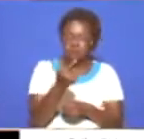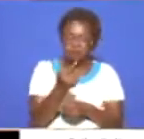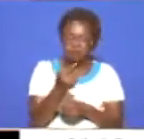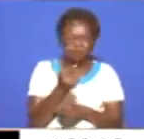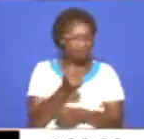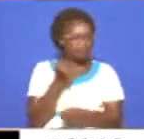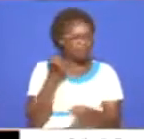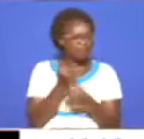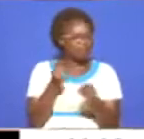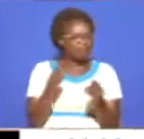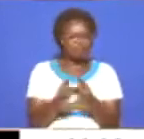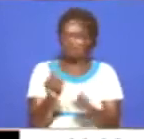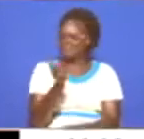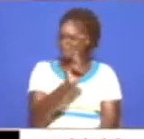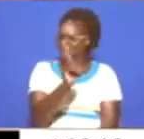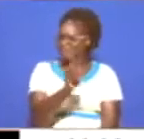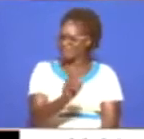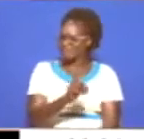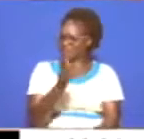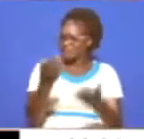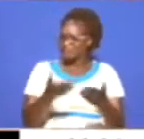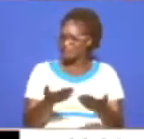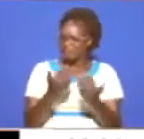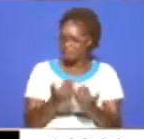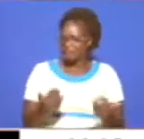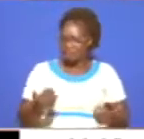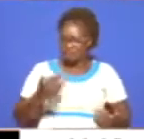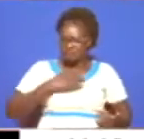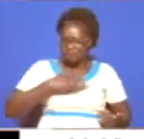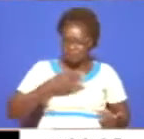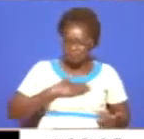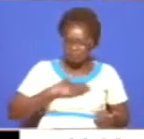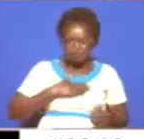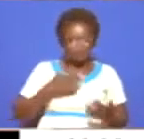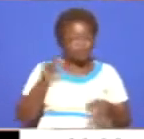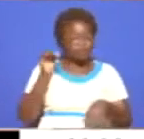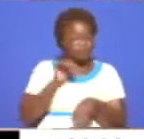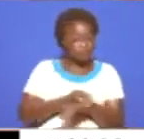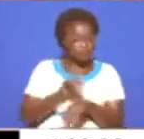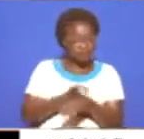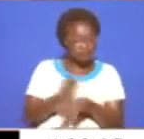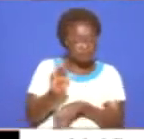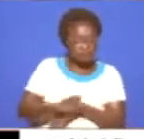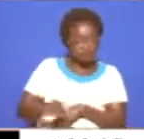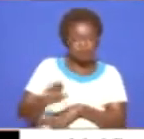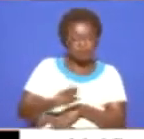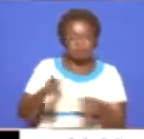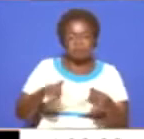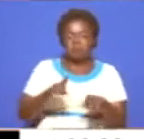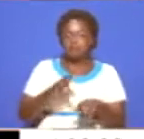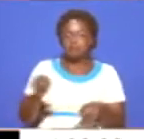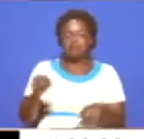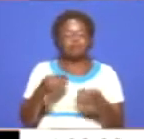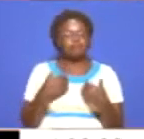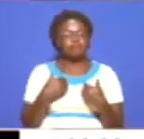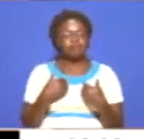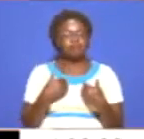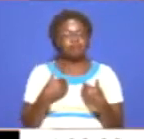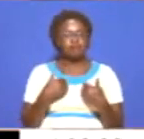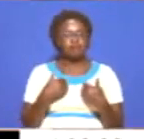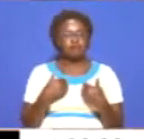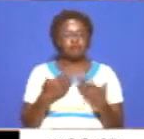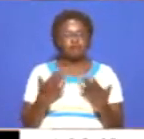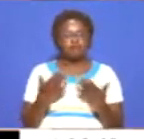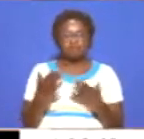that. We bring our children at a good environment. Let them have sanctuaries which